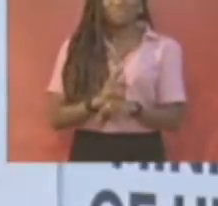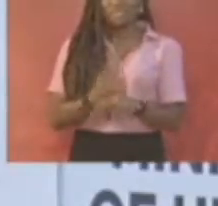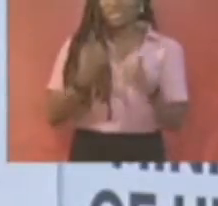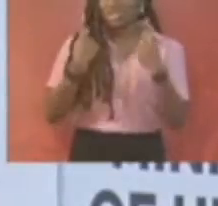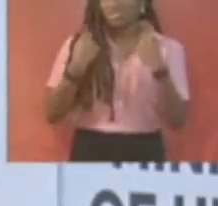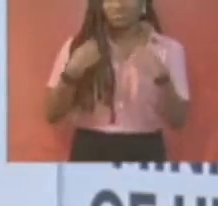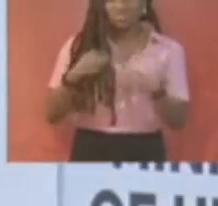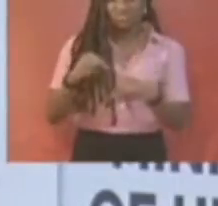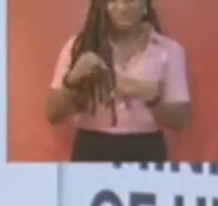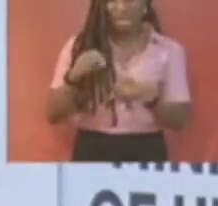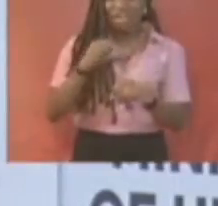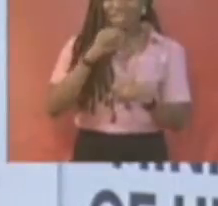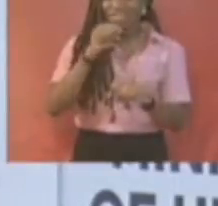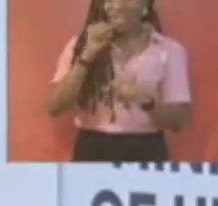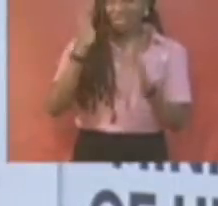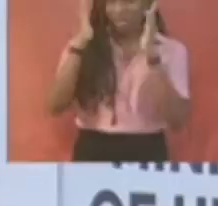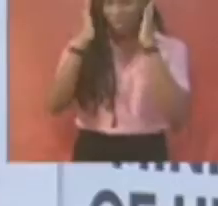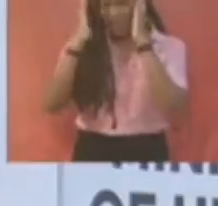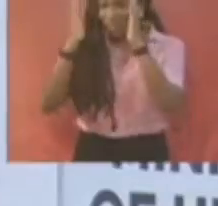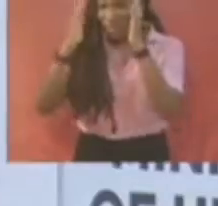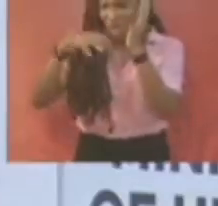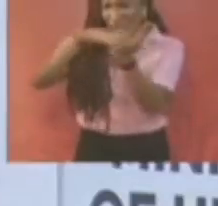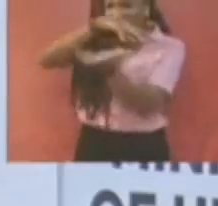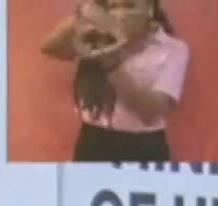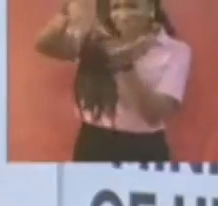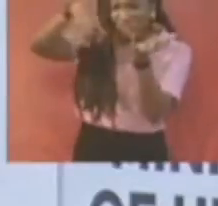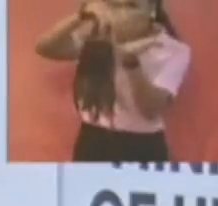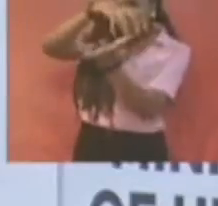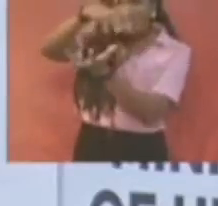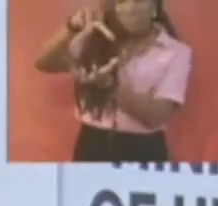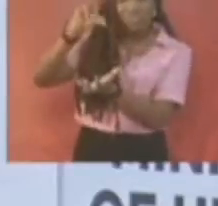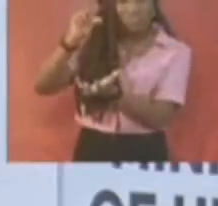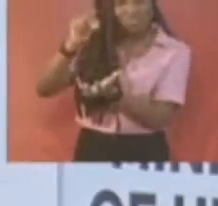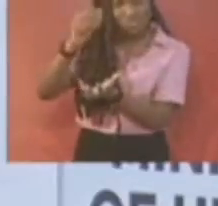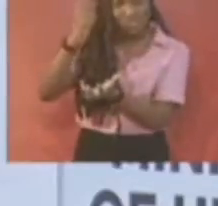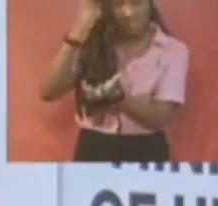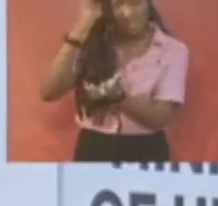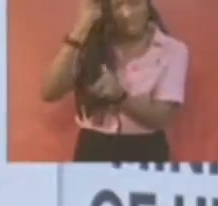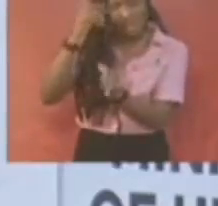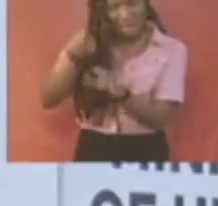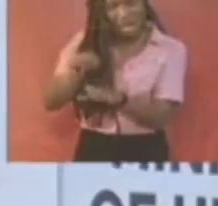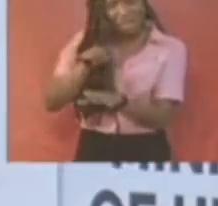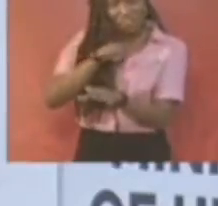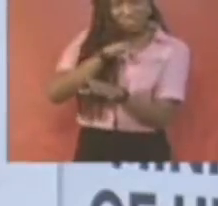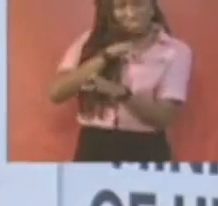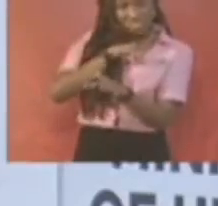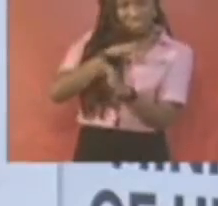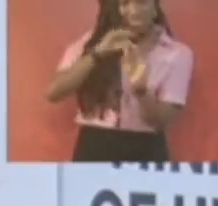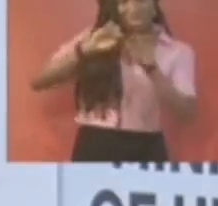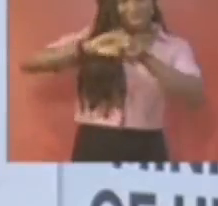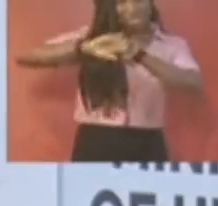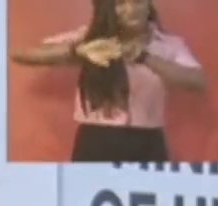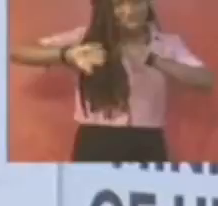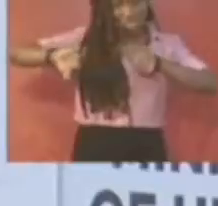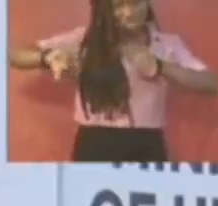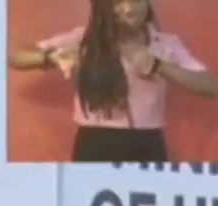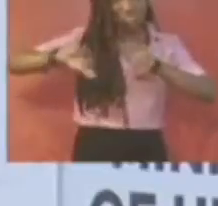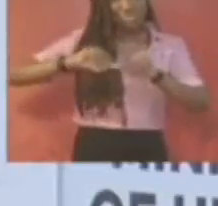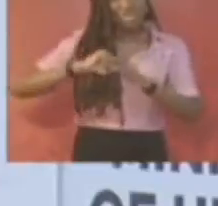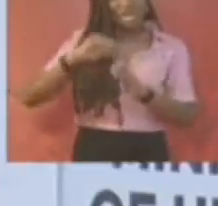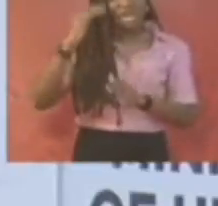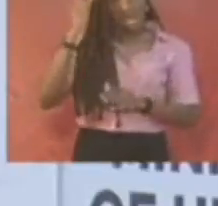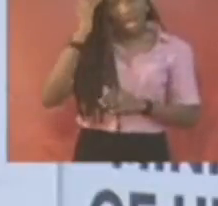controversy. Yes, I know media personnel has a role with respect to questioning and challenging and getting